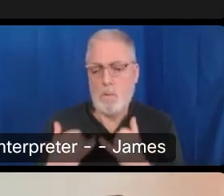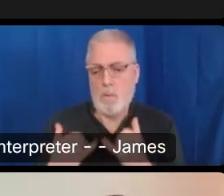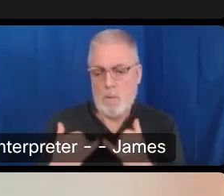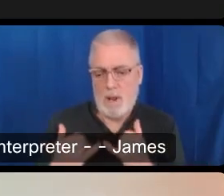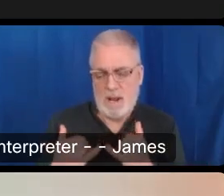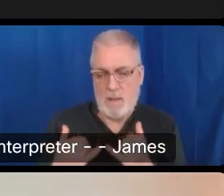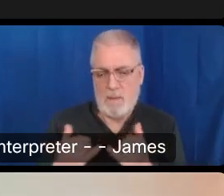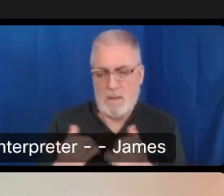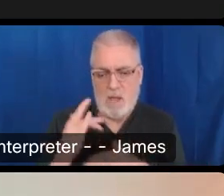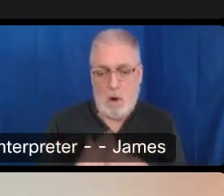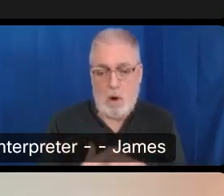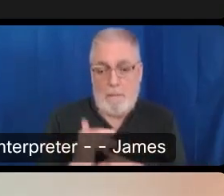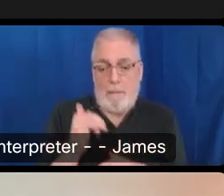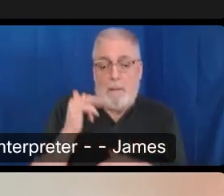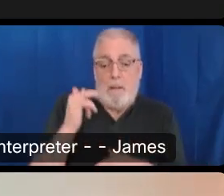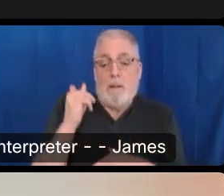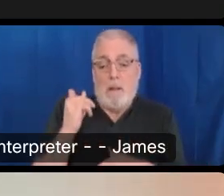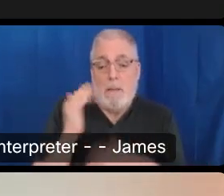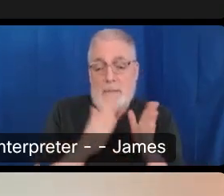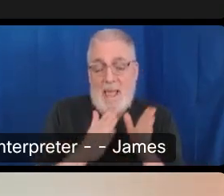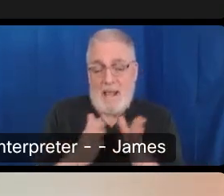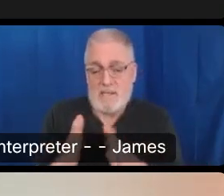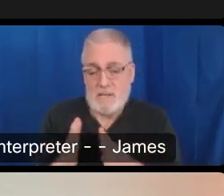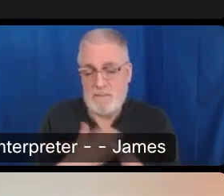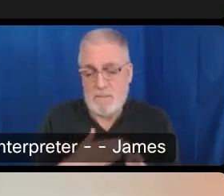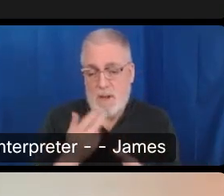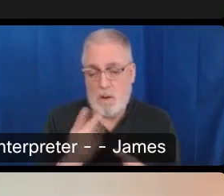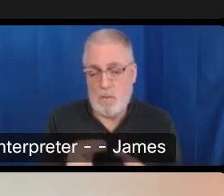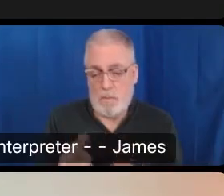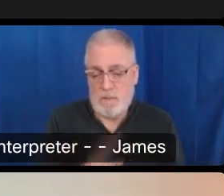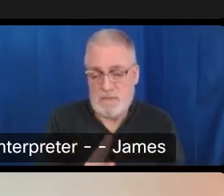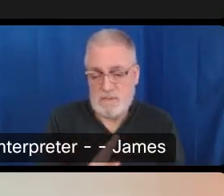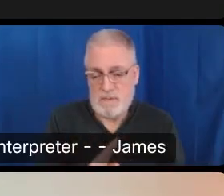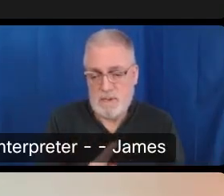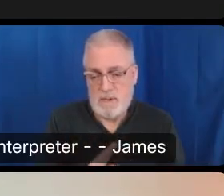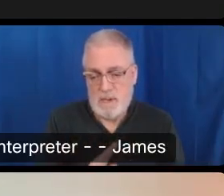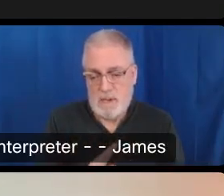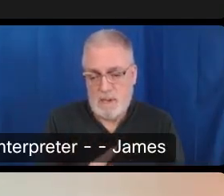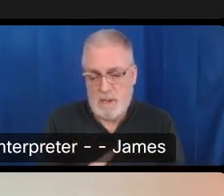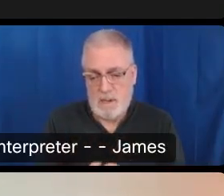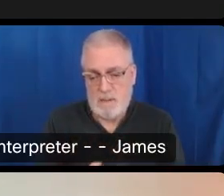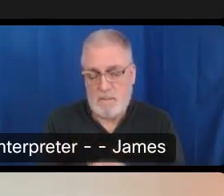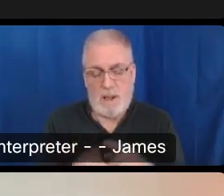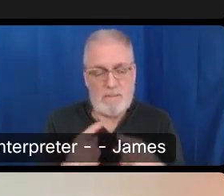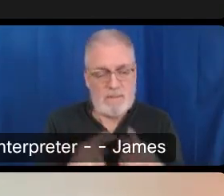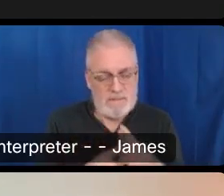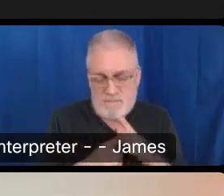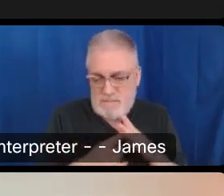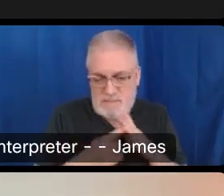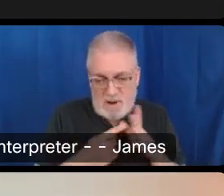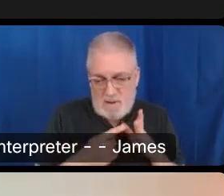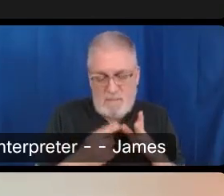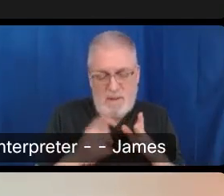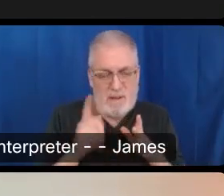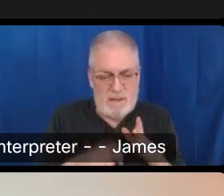business. I'm actually it's I actually have a name for it, but I still have to get the LLC and I have to get the website, and I'm